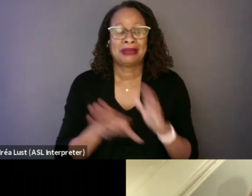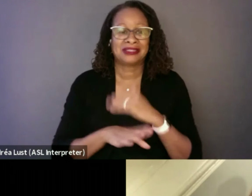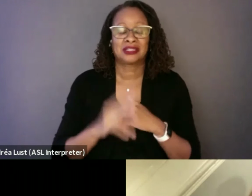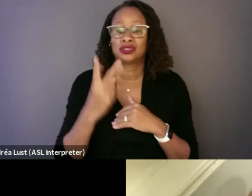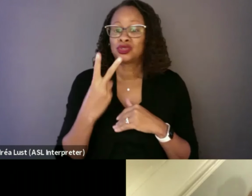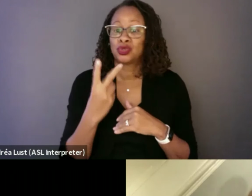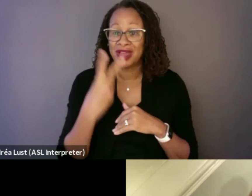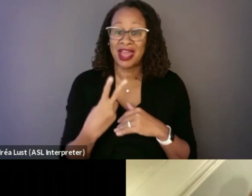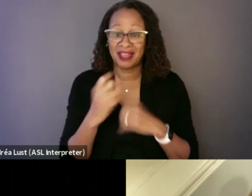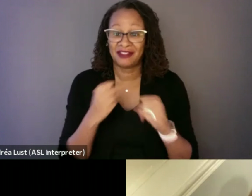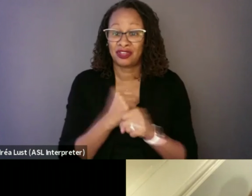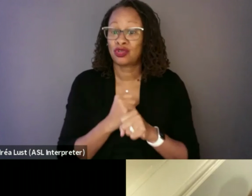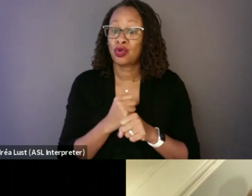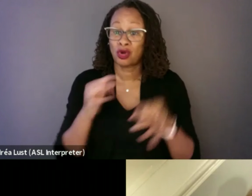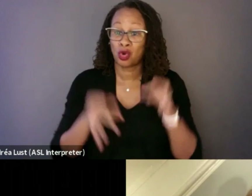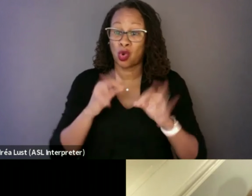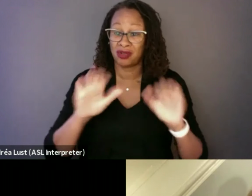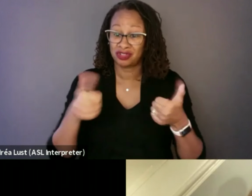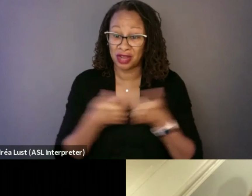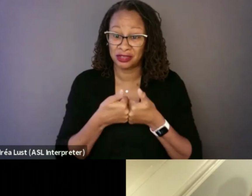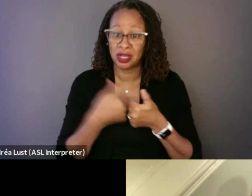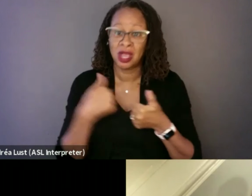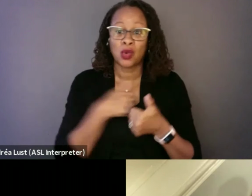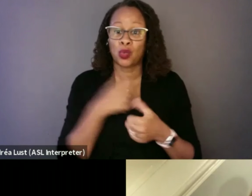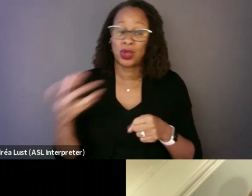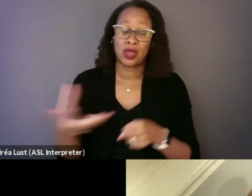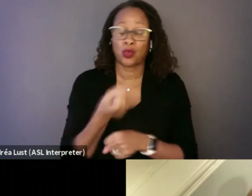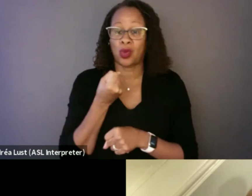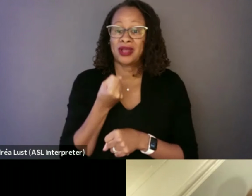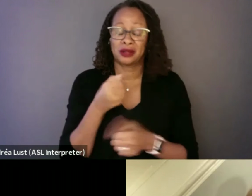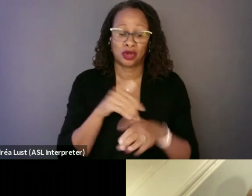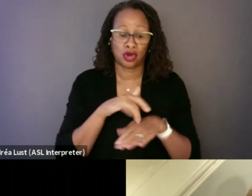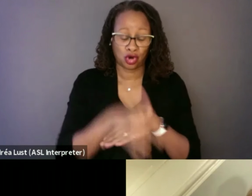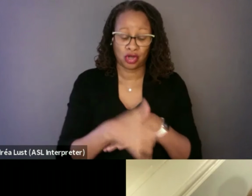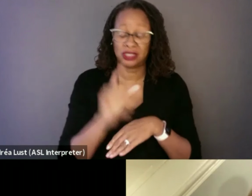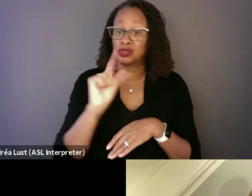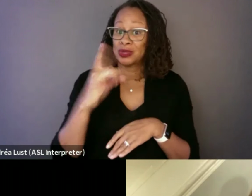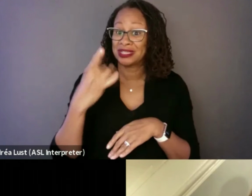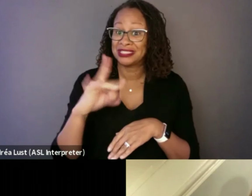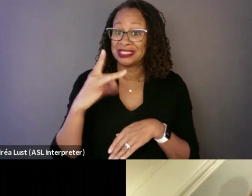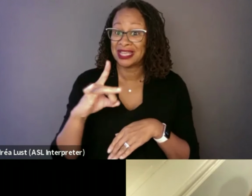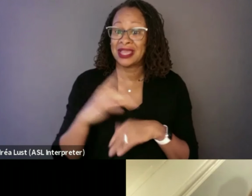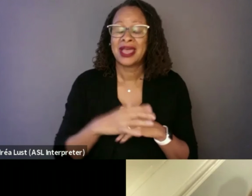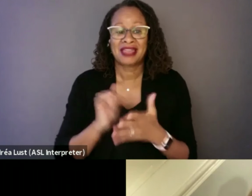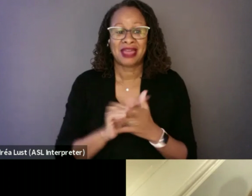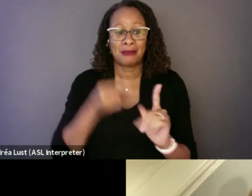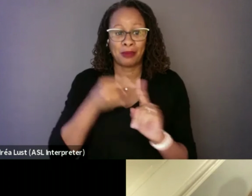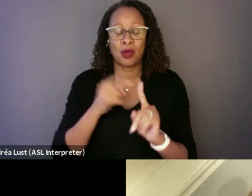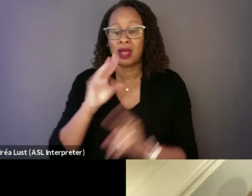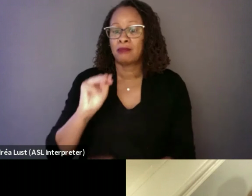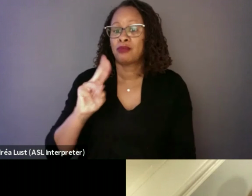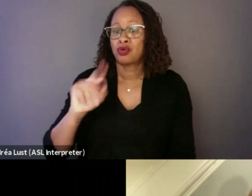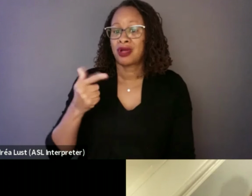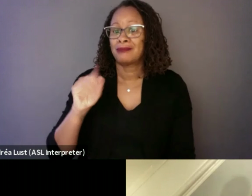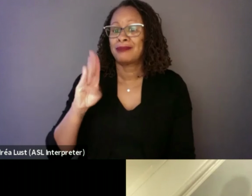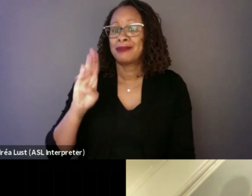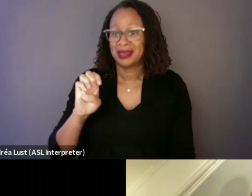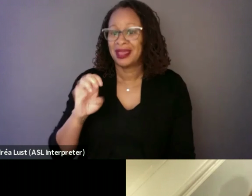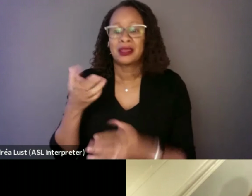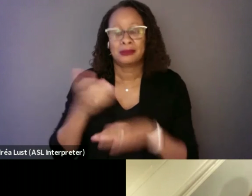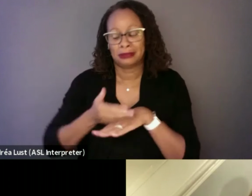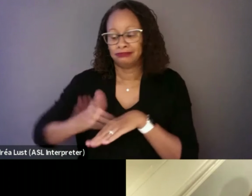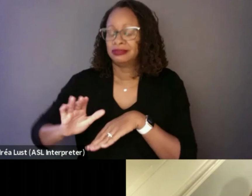court challenge, which we won in early 2018. By then, Mugabe had just been ousted in a